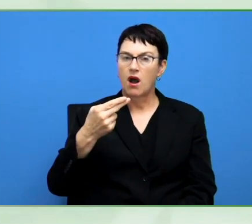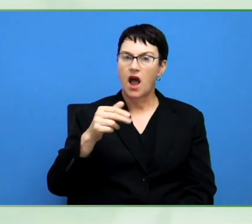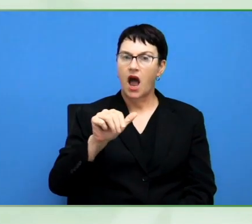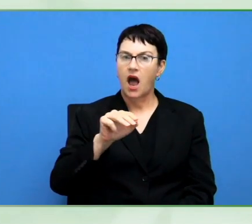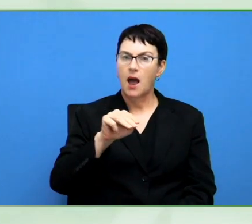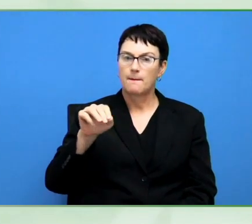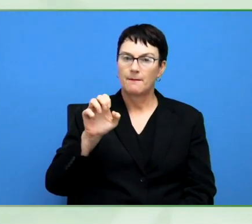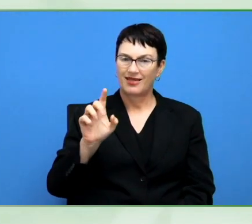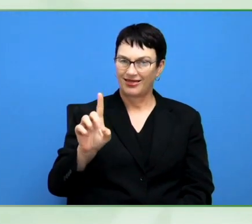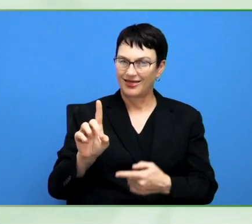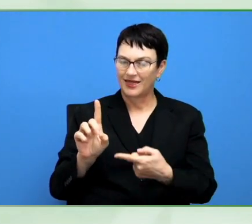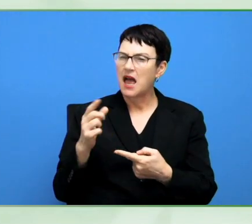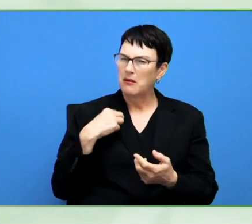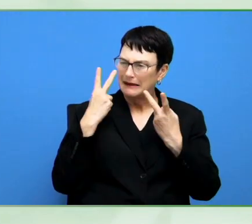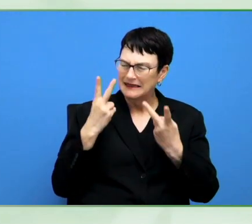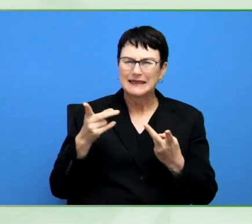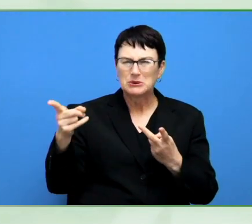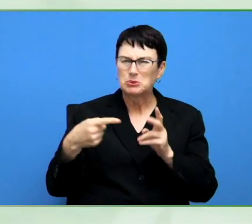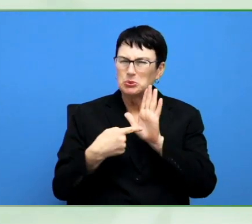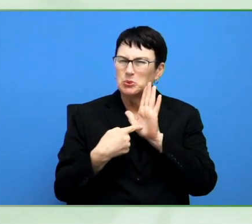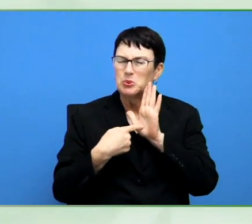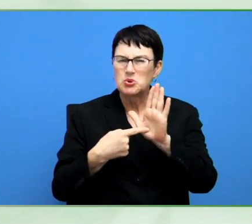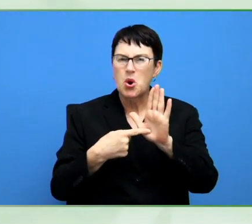with North Africa,